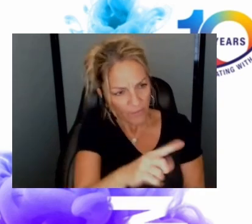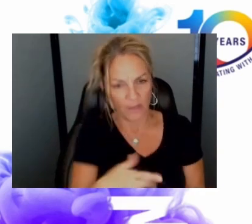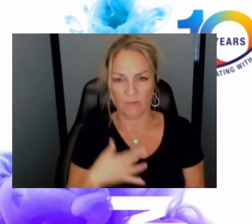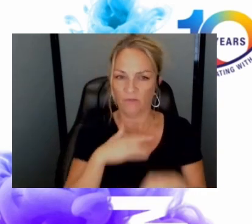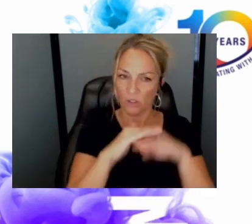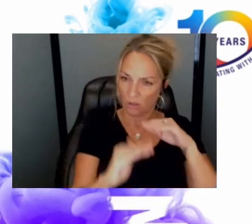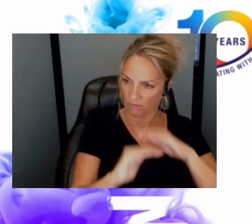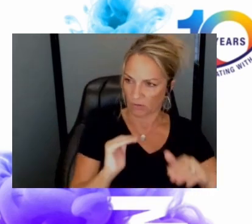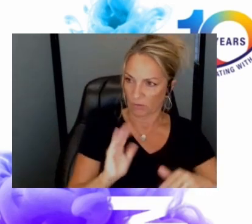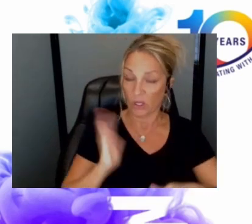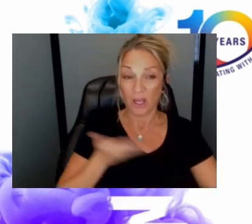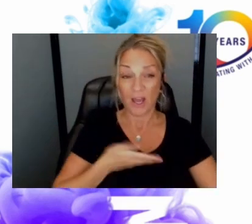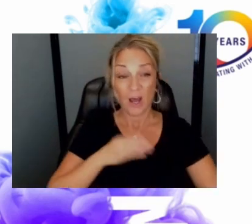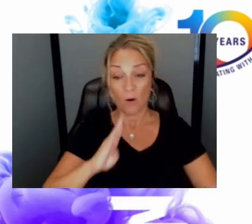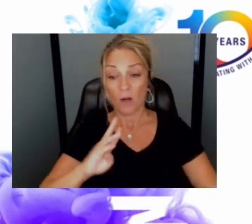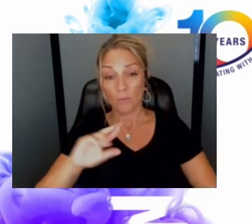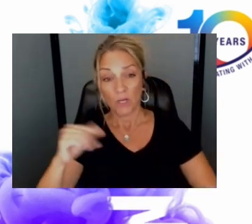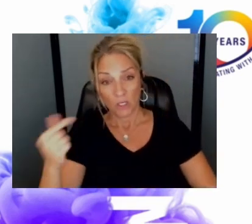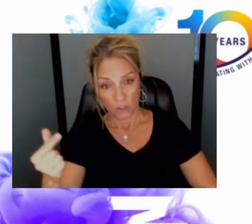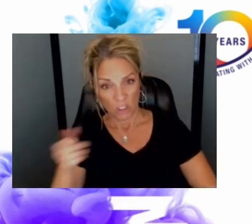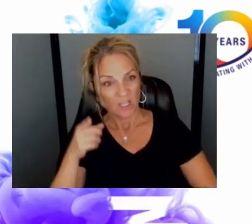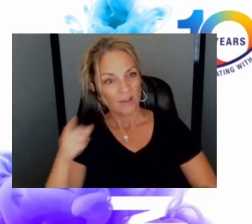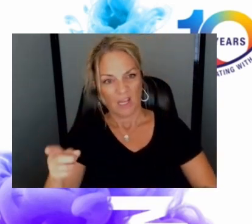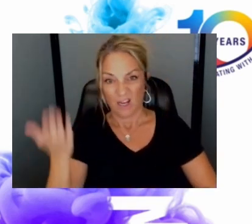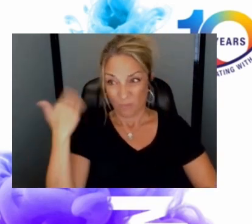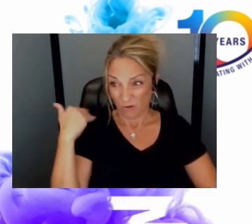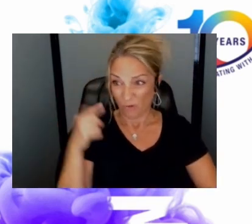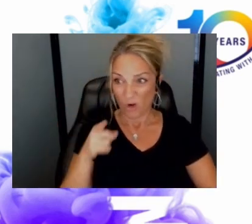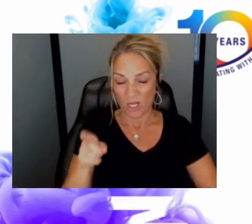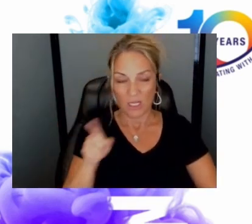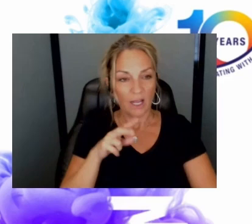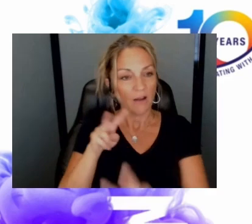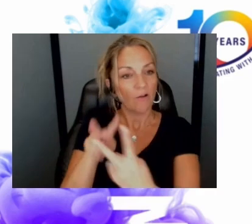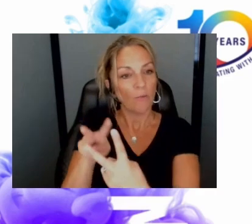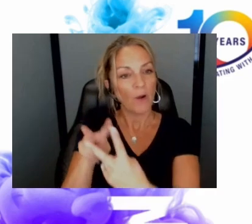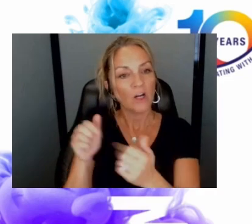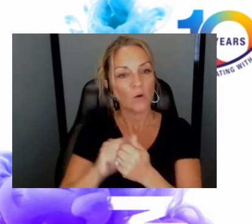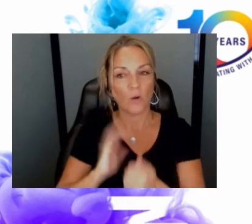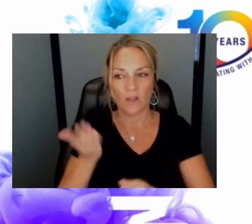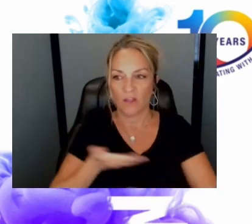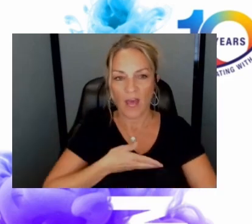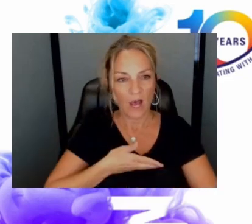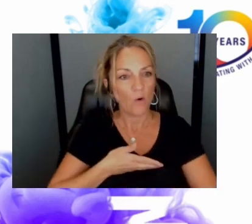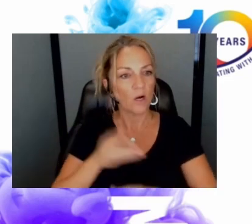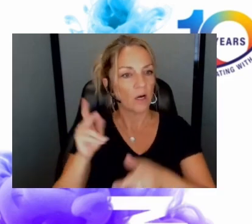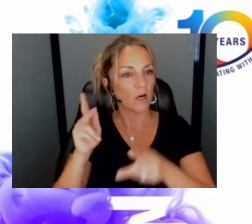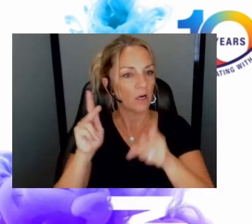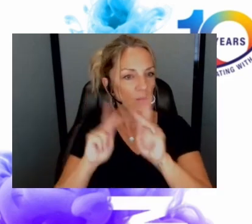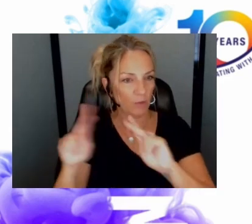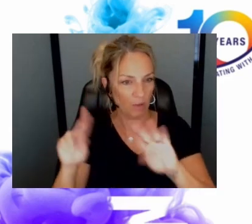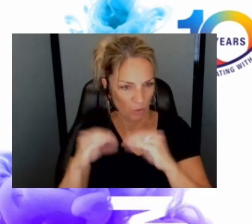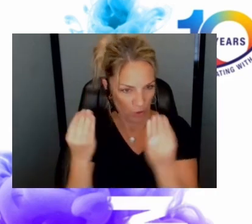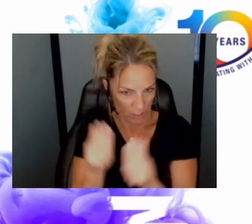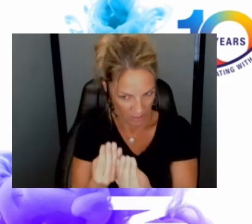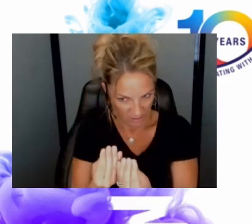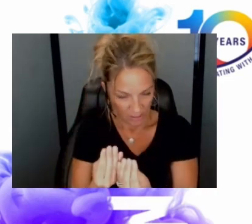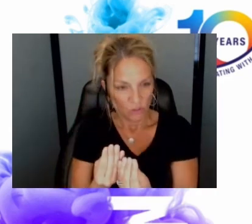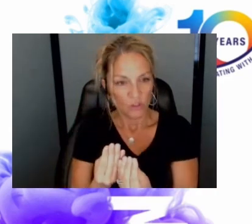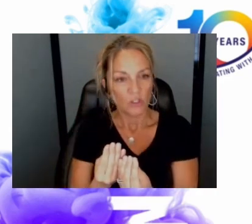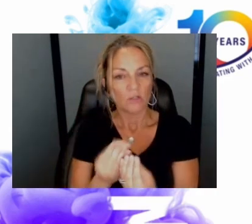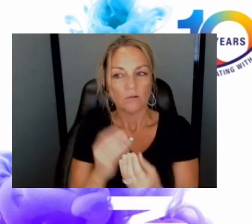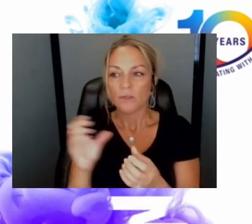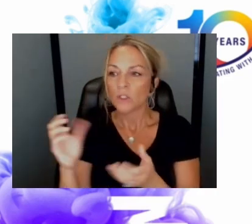as I said before, partnered with our people organization to help provide